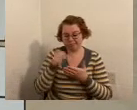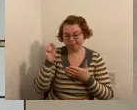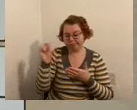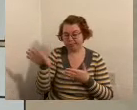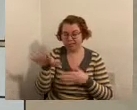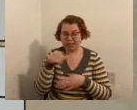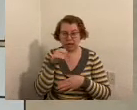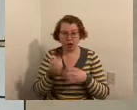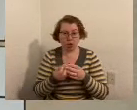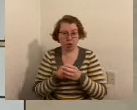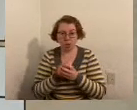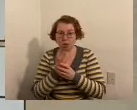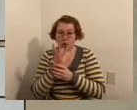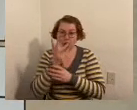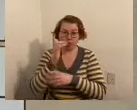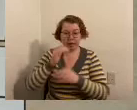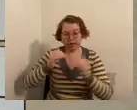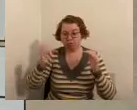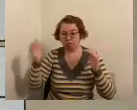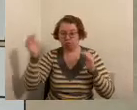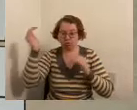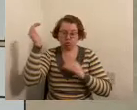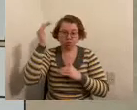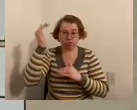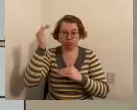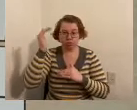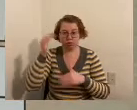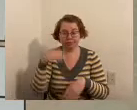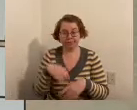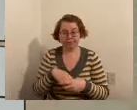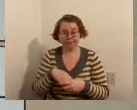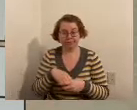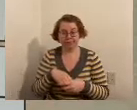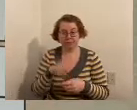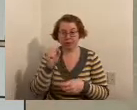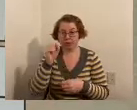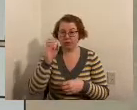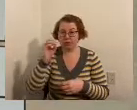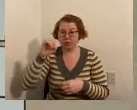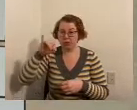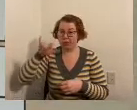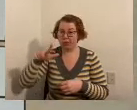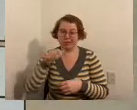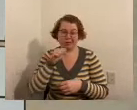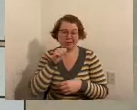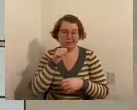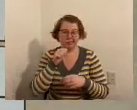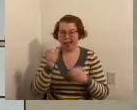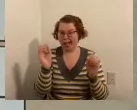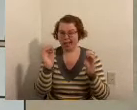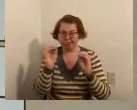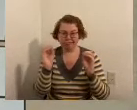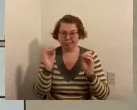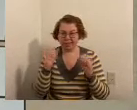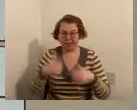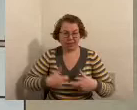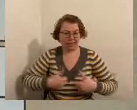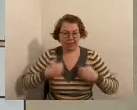not growing and developing. So soil is non-living.